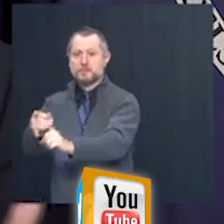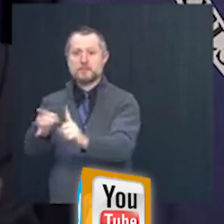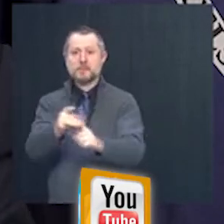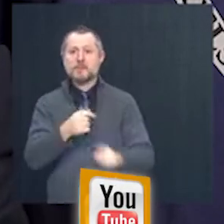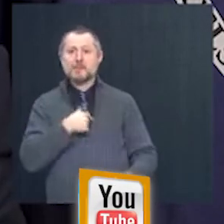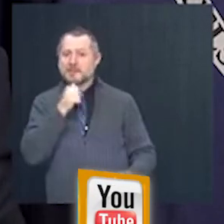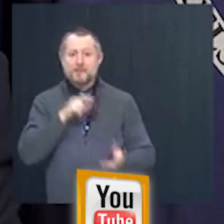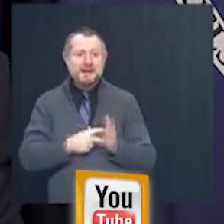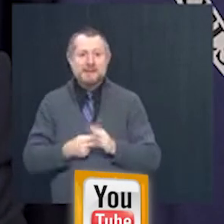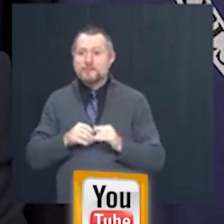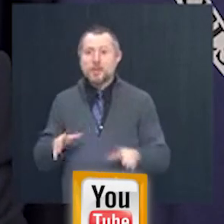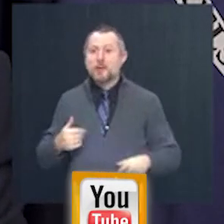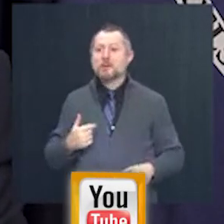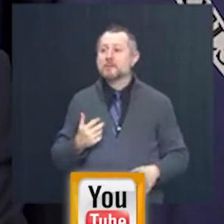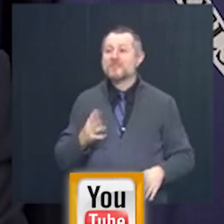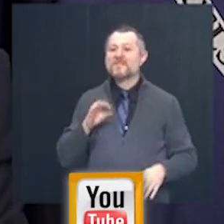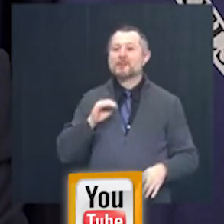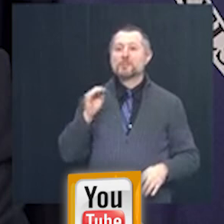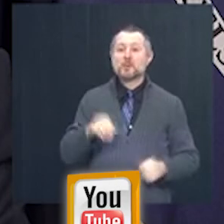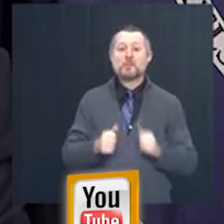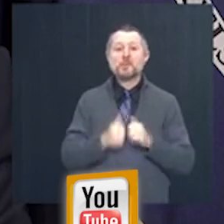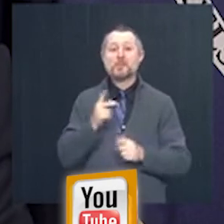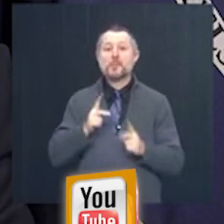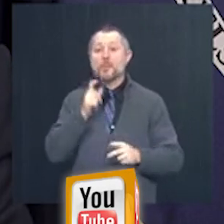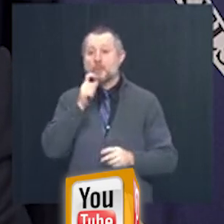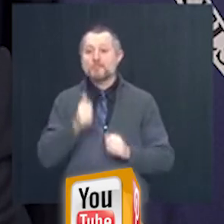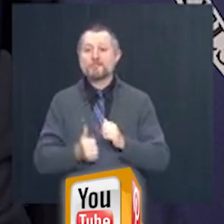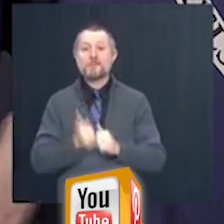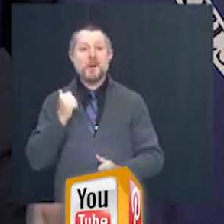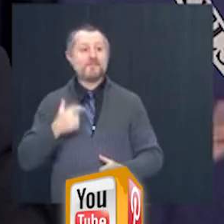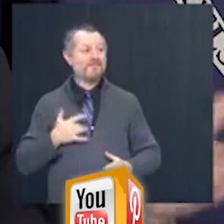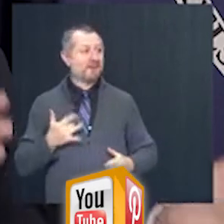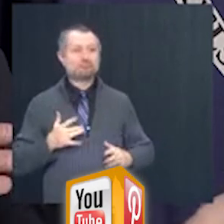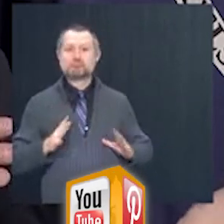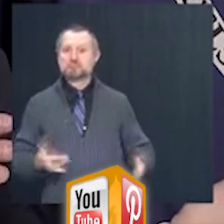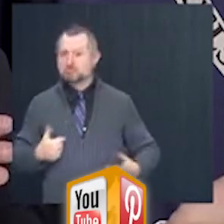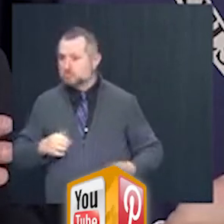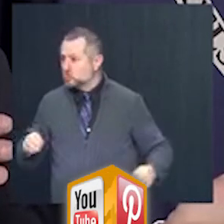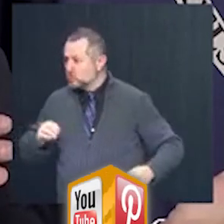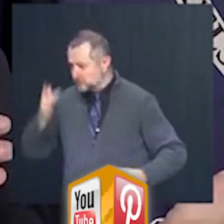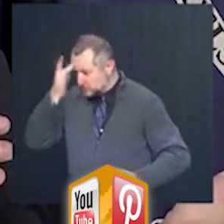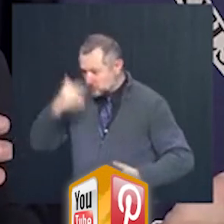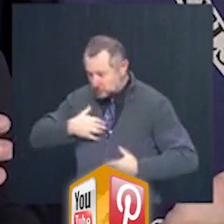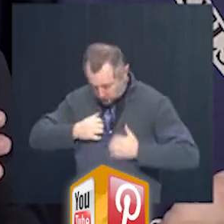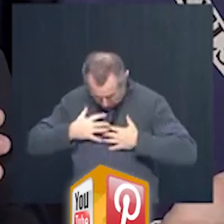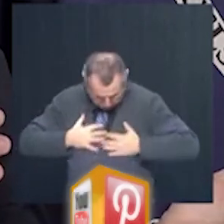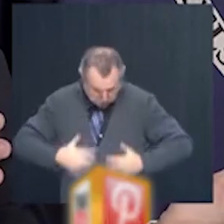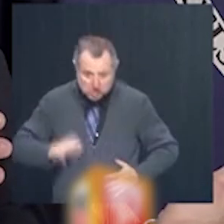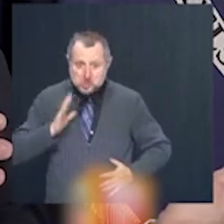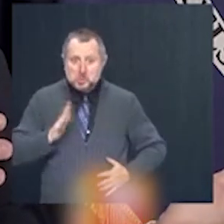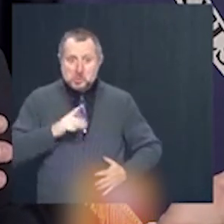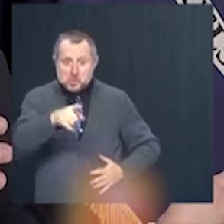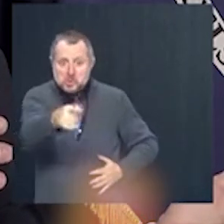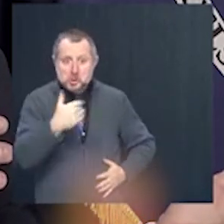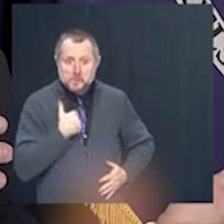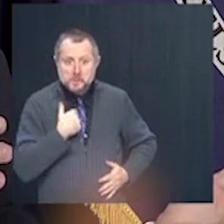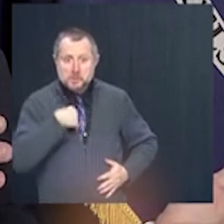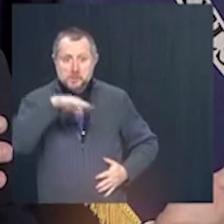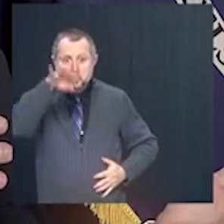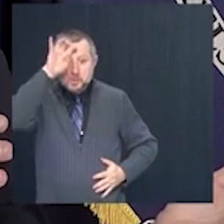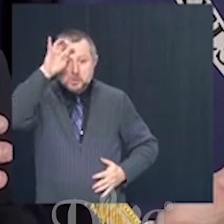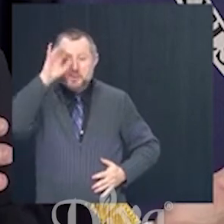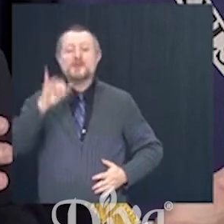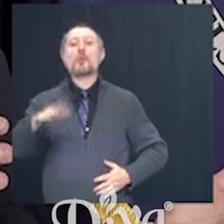50% asymptomatic spread. And that's why the CDC just changed their